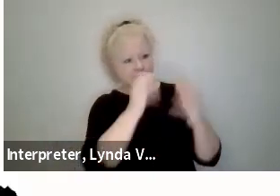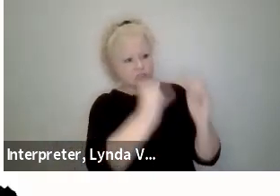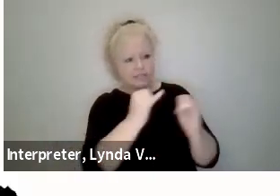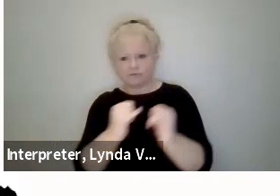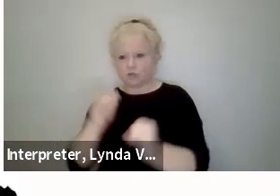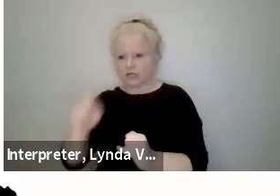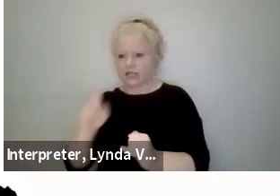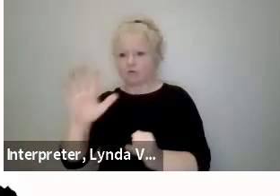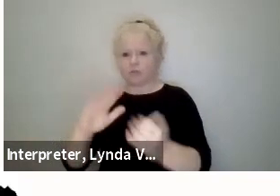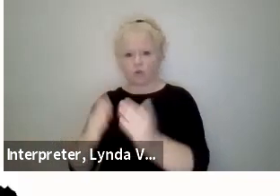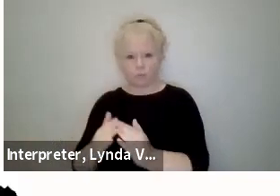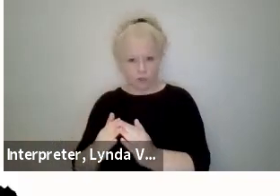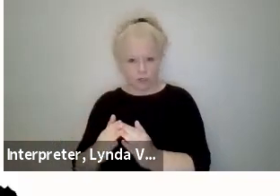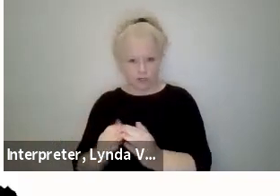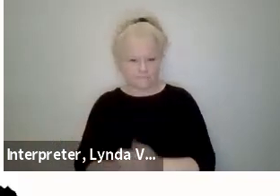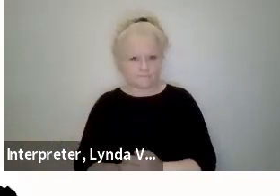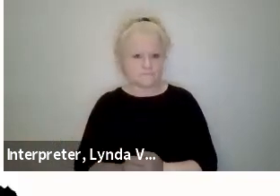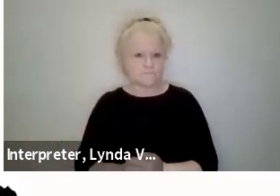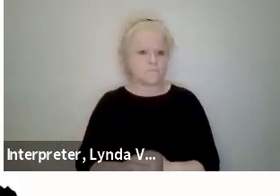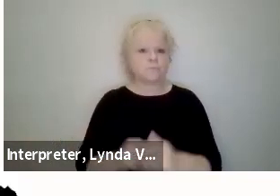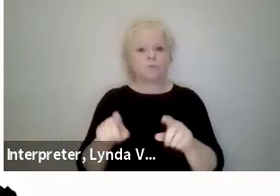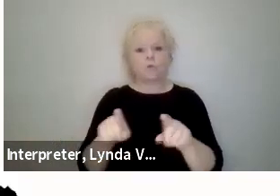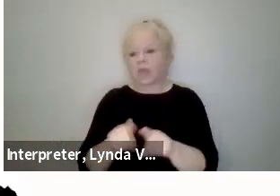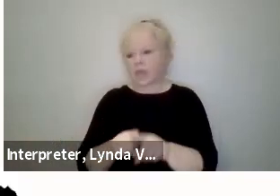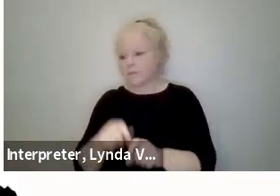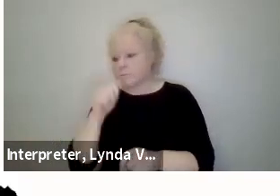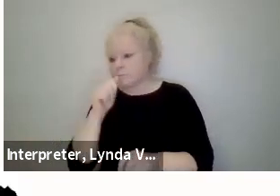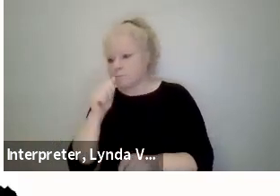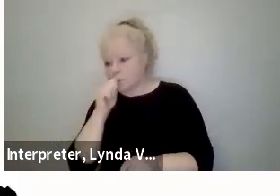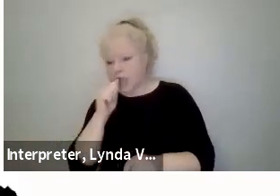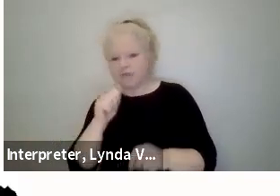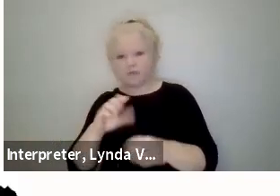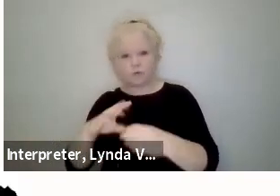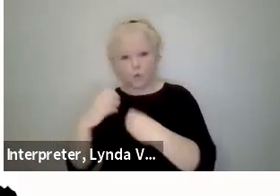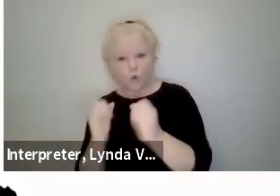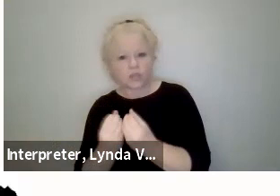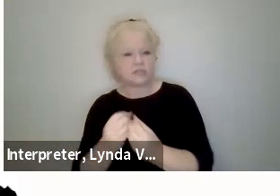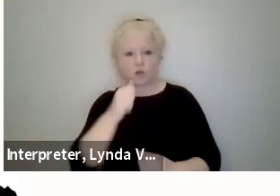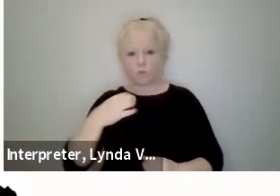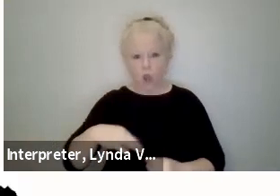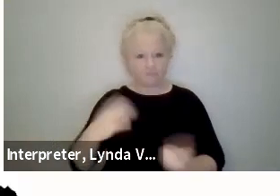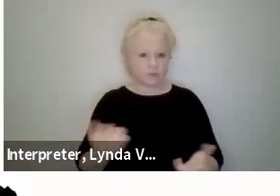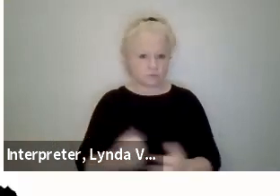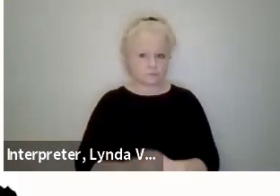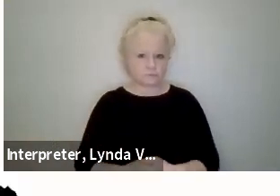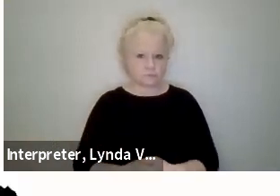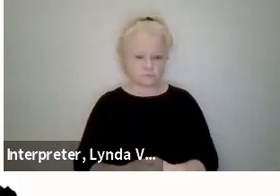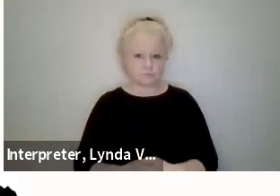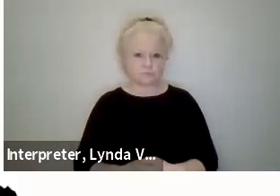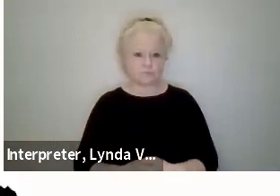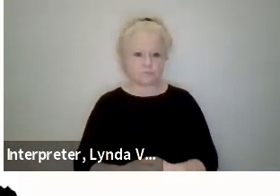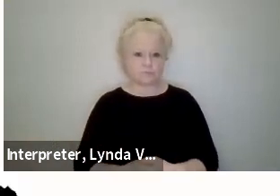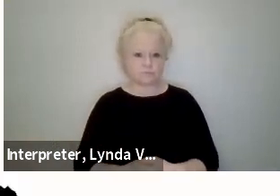communities. Non-residential, and of course, a private nonprofit organization. So I mentioned with